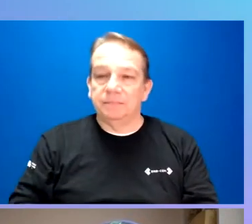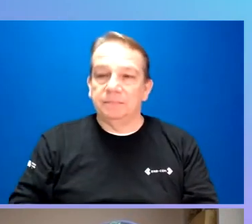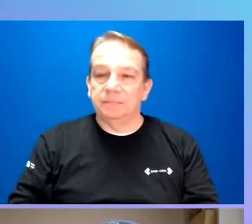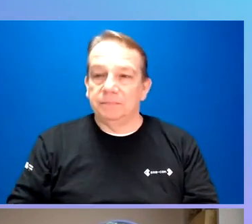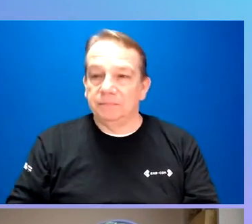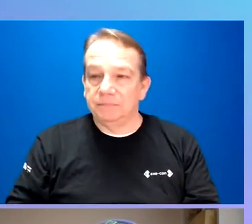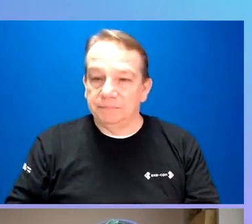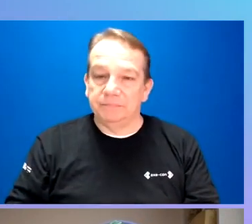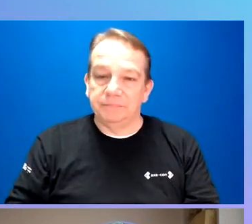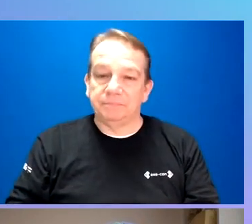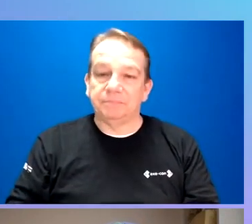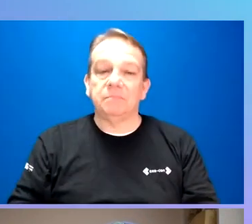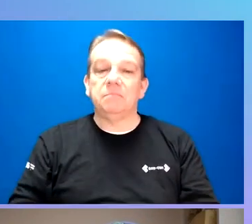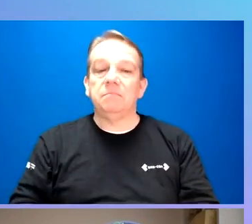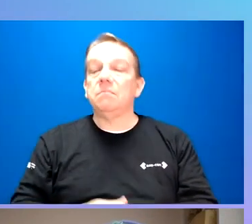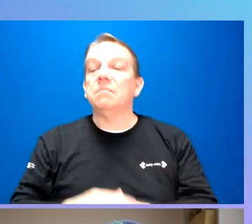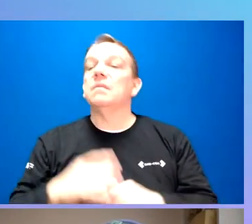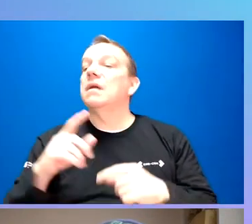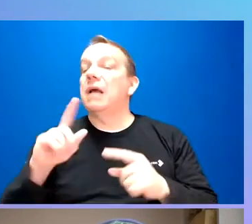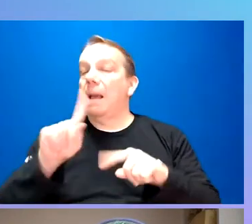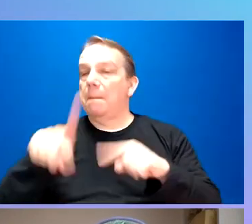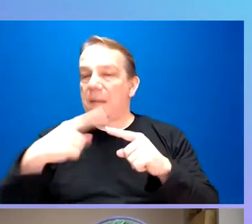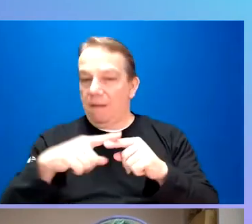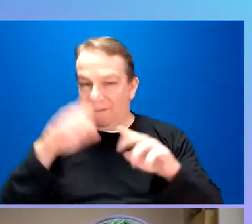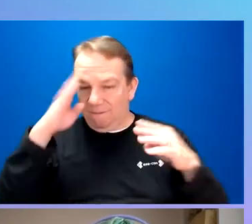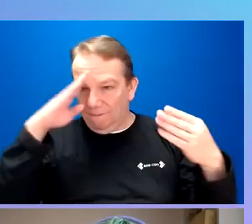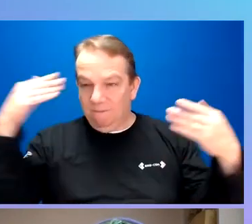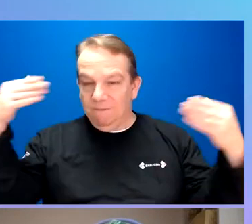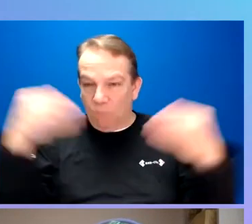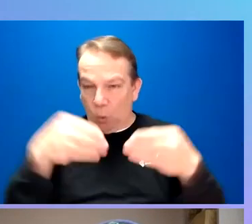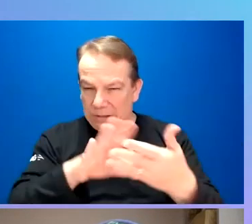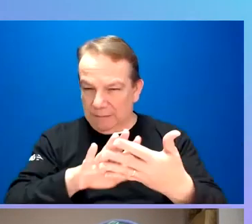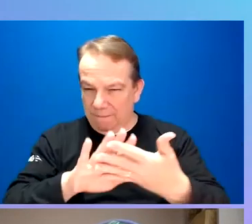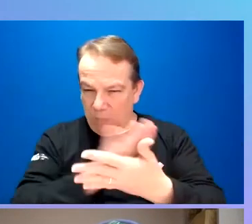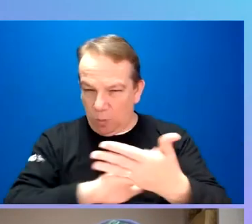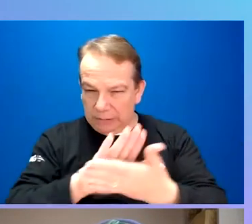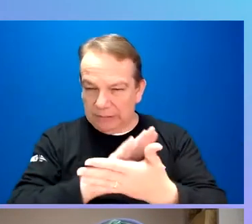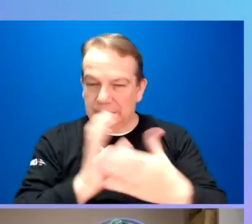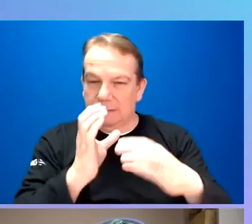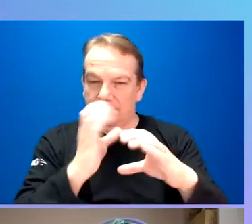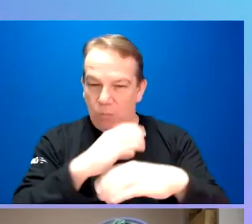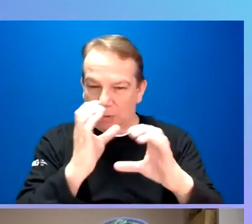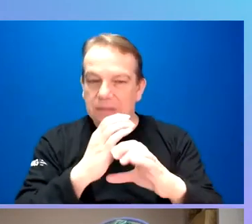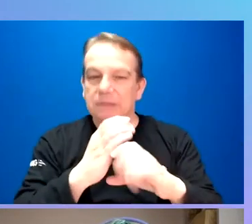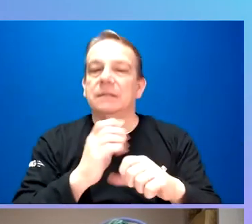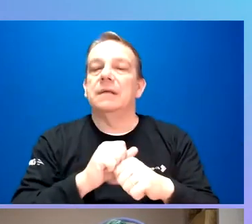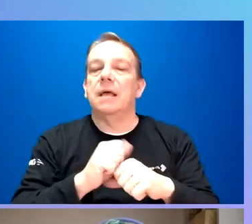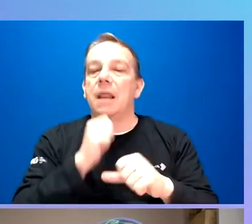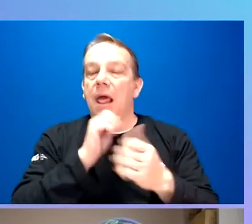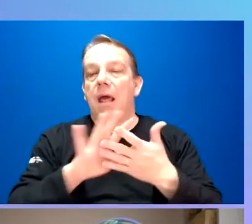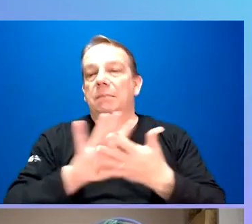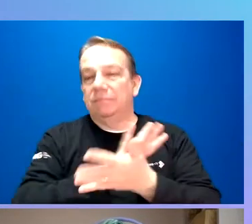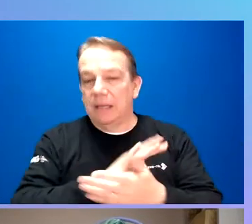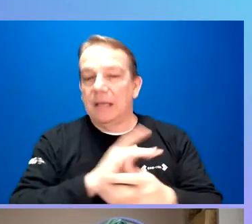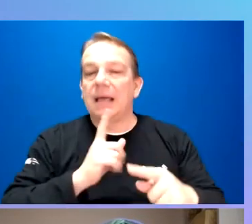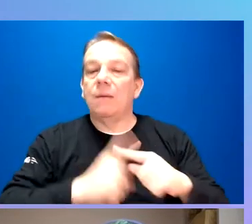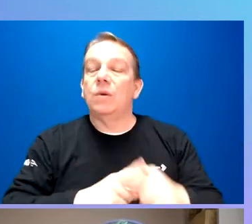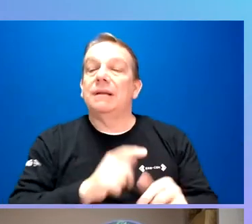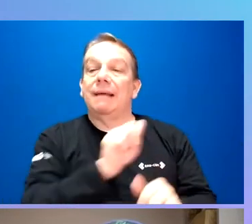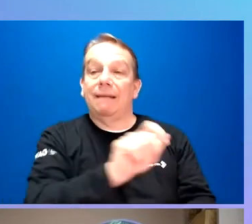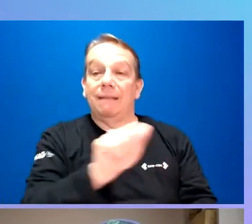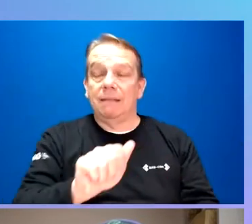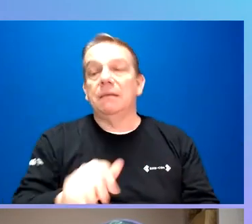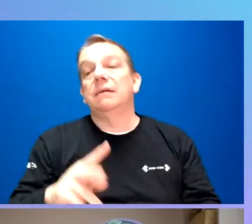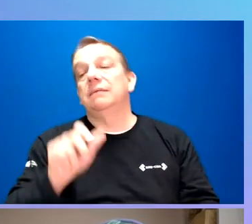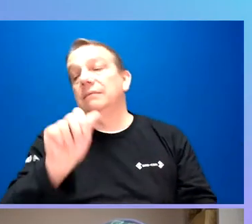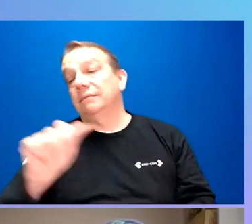and 2.4.12, which is about focus not being obscured. So we have 2 criteria. One is at AA and one is at AAA.